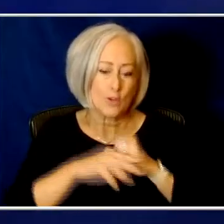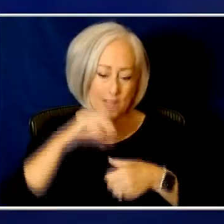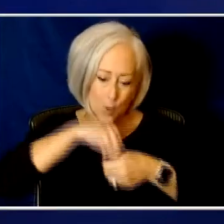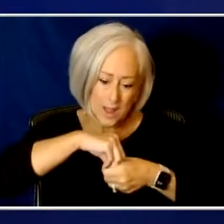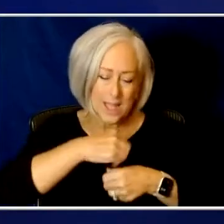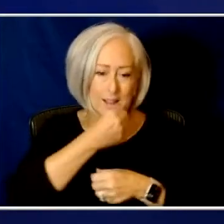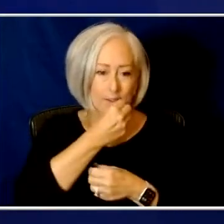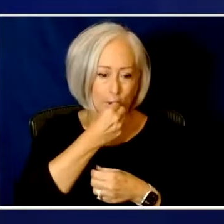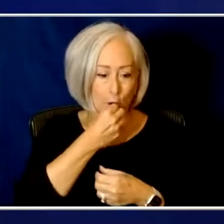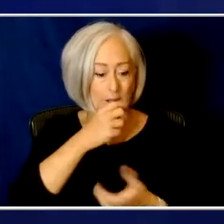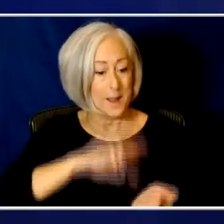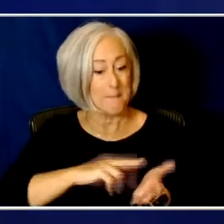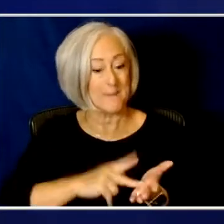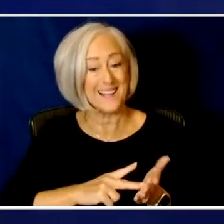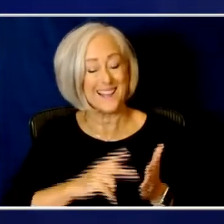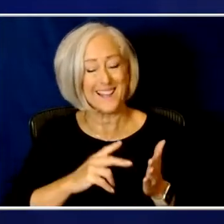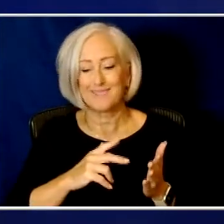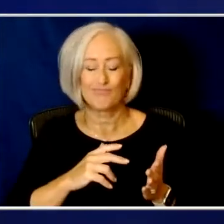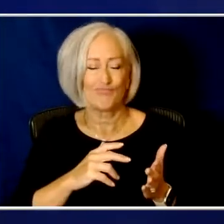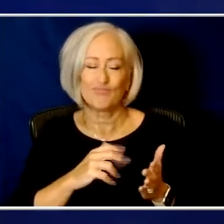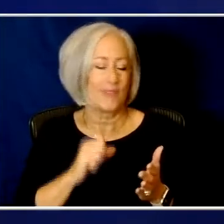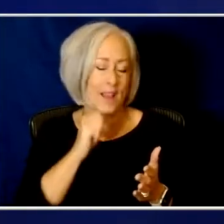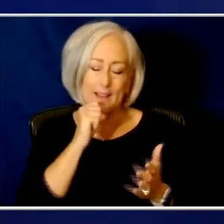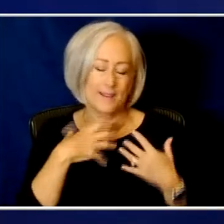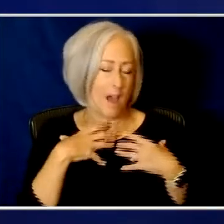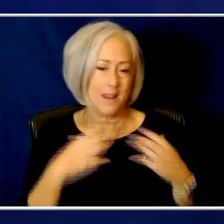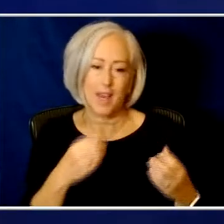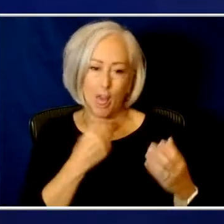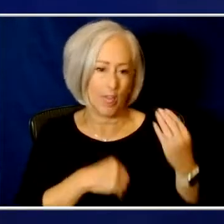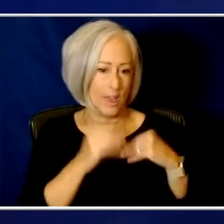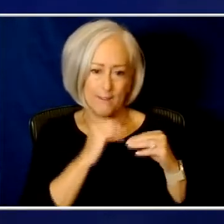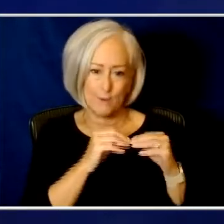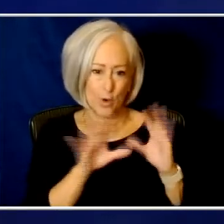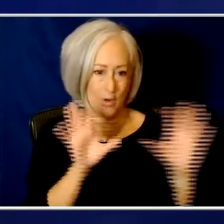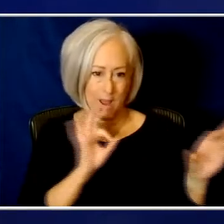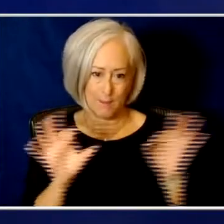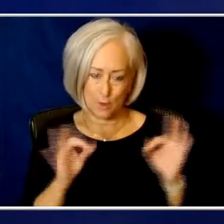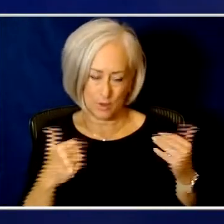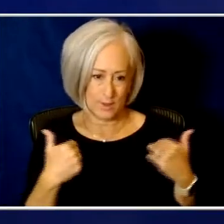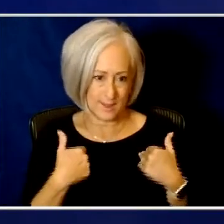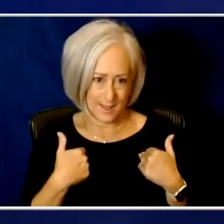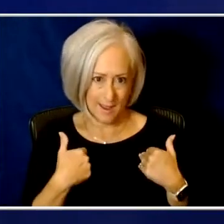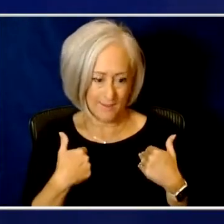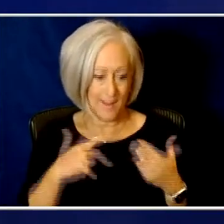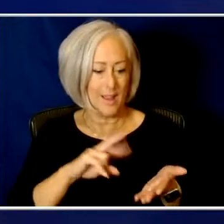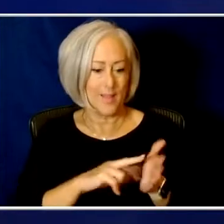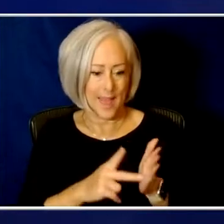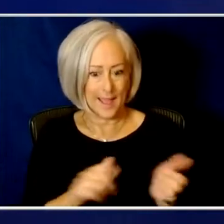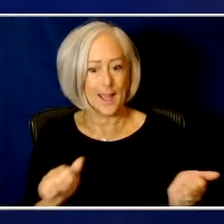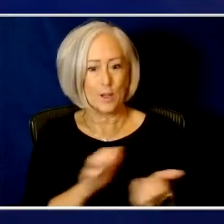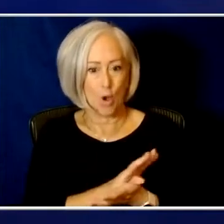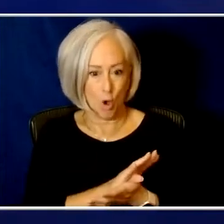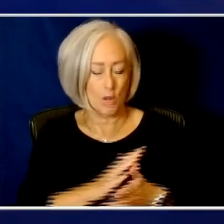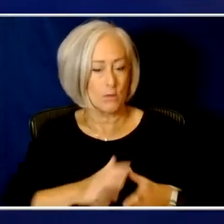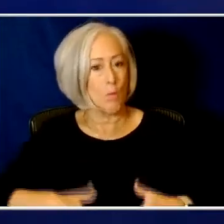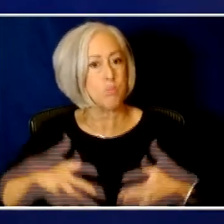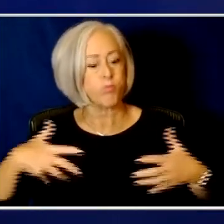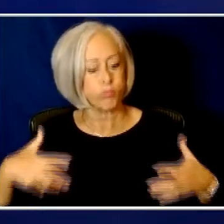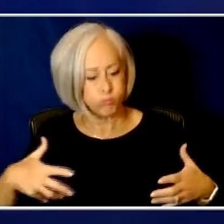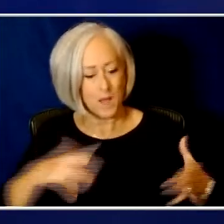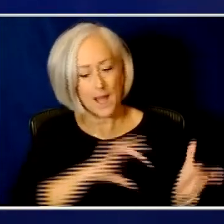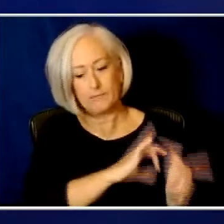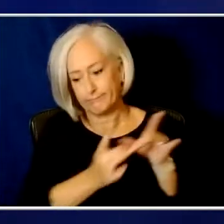diet, and that a less healthy diet has an impact on and can lead to obesity. So when you look at all those factors, you have to recognize,